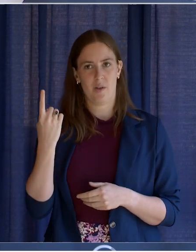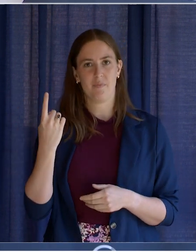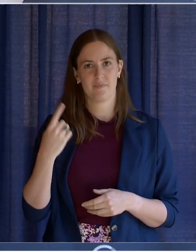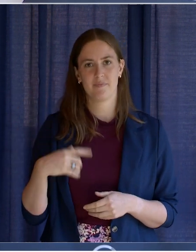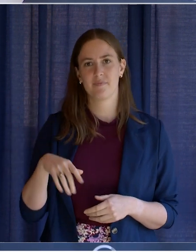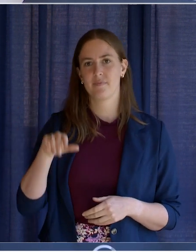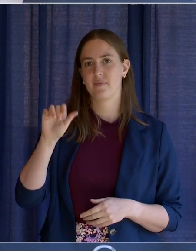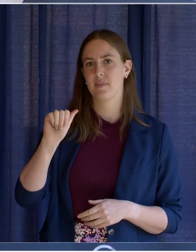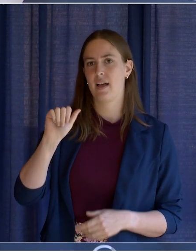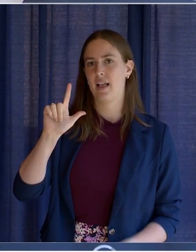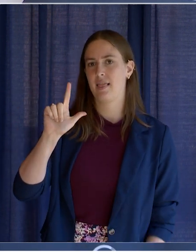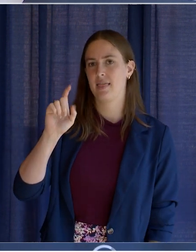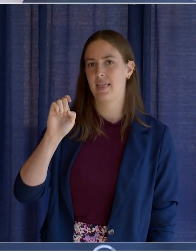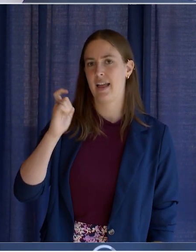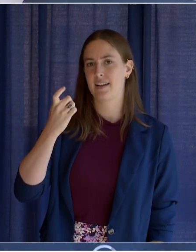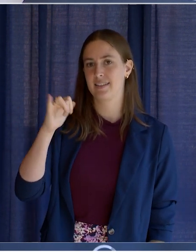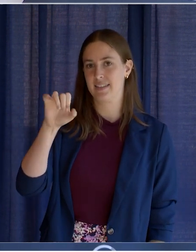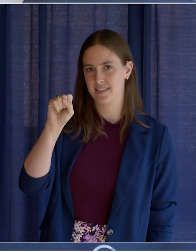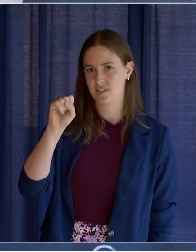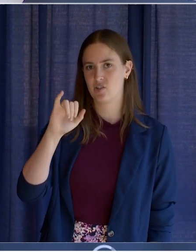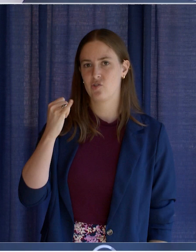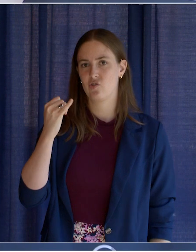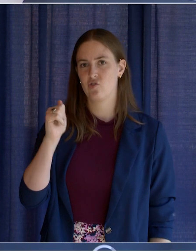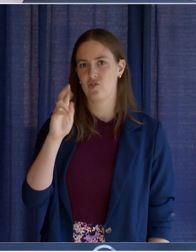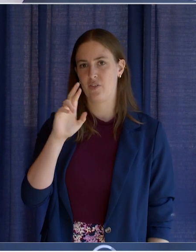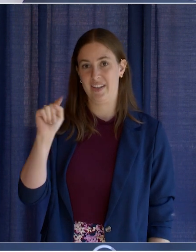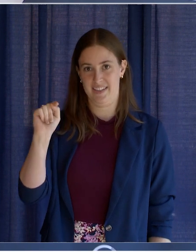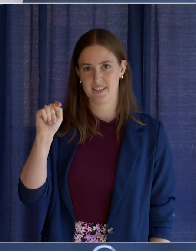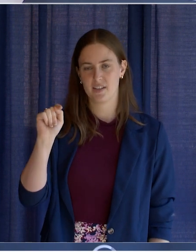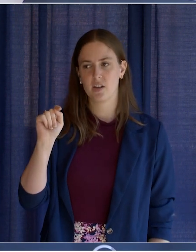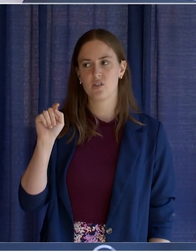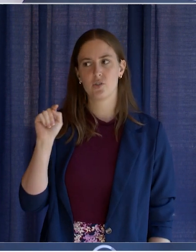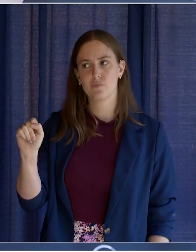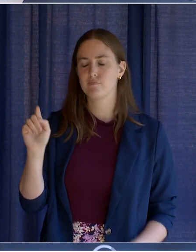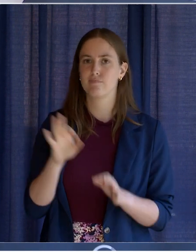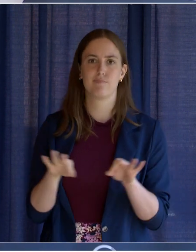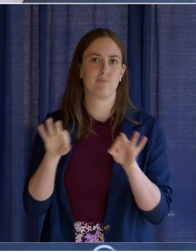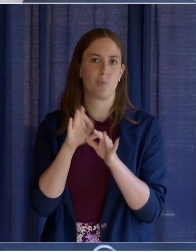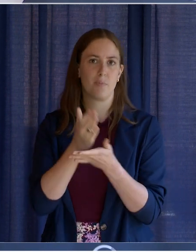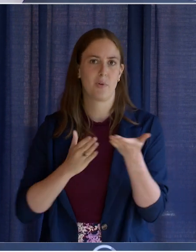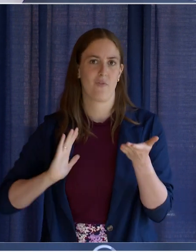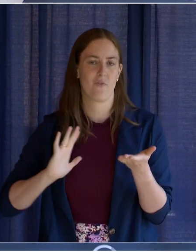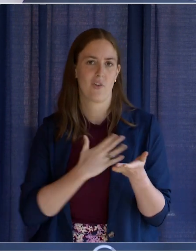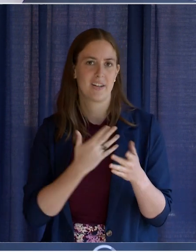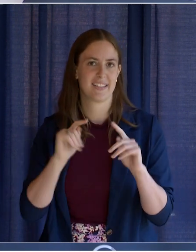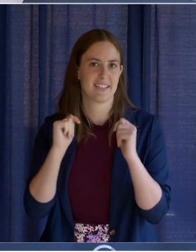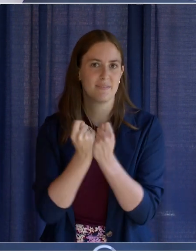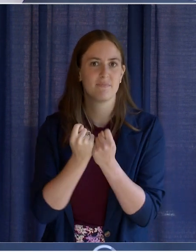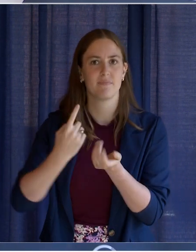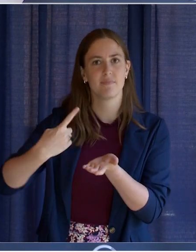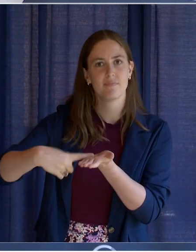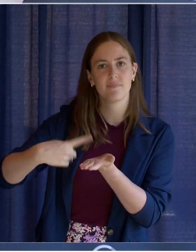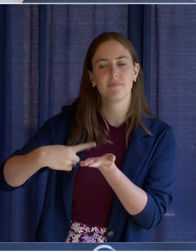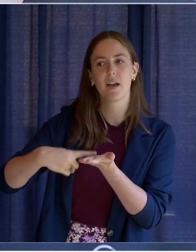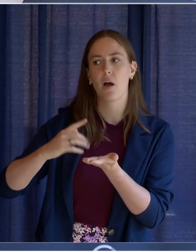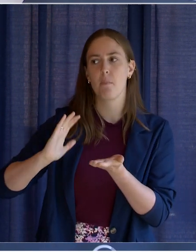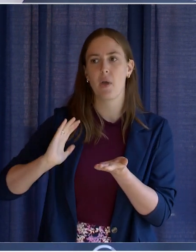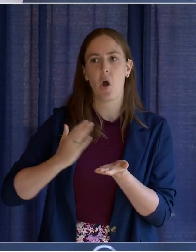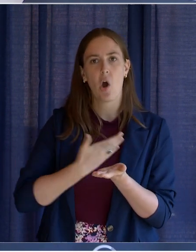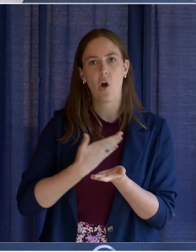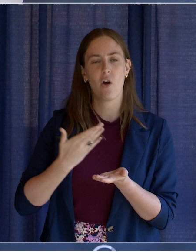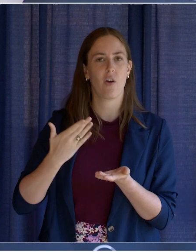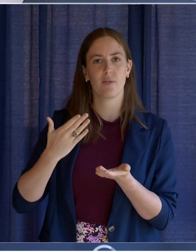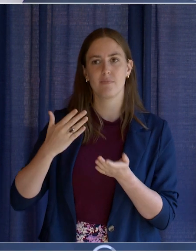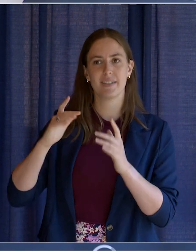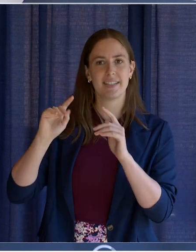Alexis Jarrett, who is a key member of our partner team, to then talk about why the Virtru Hub and DC is so important to her and our